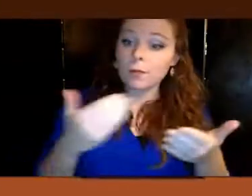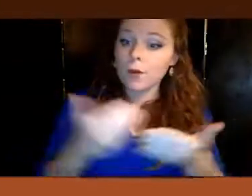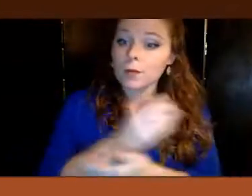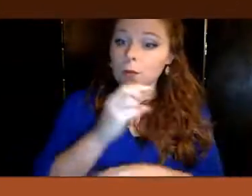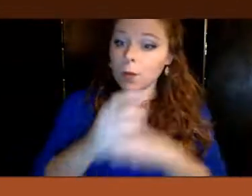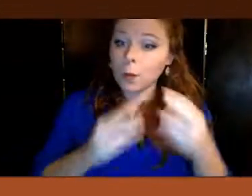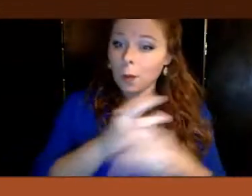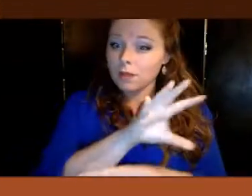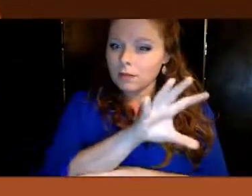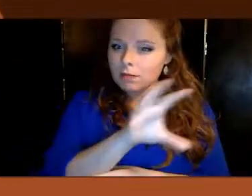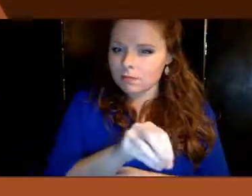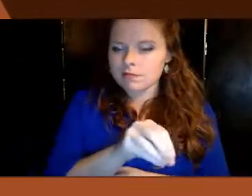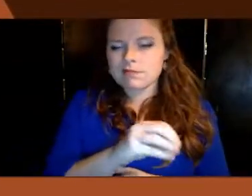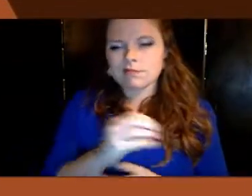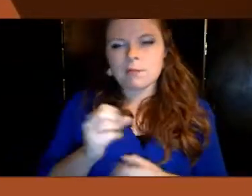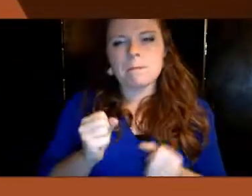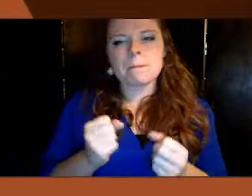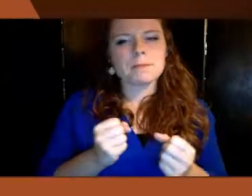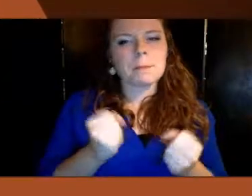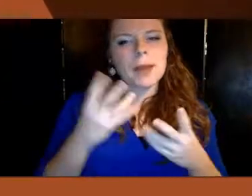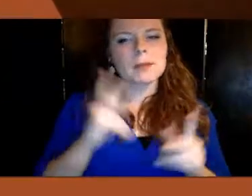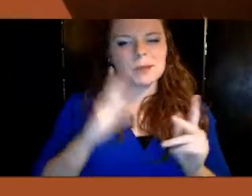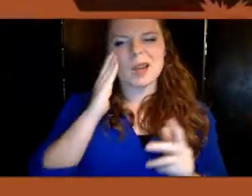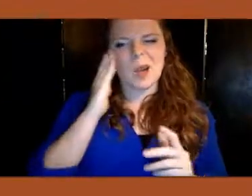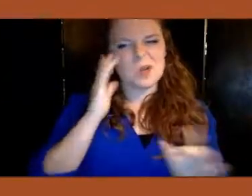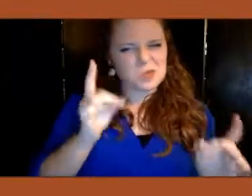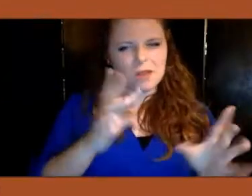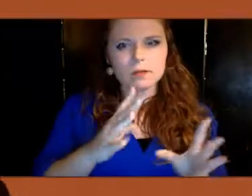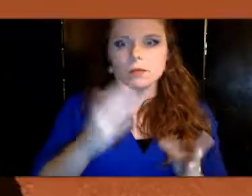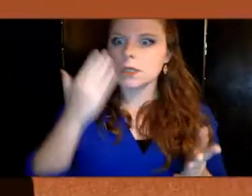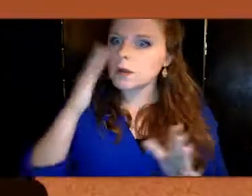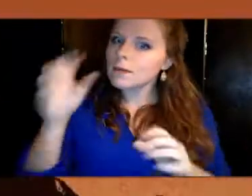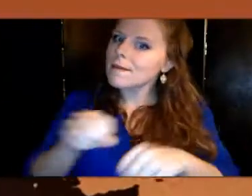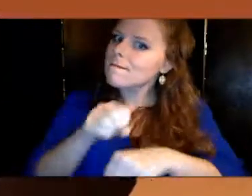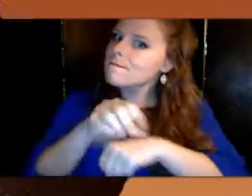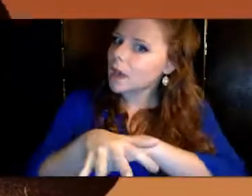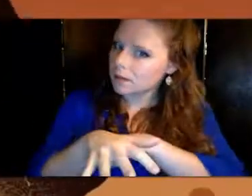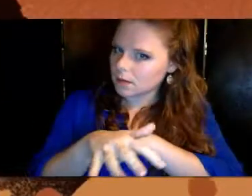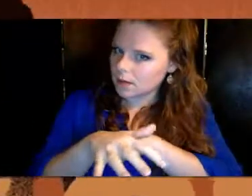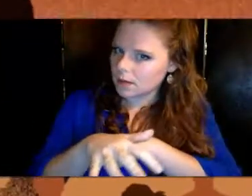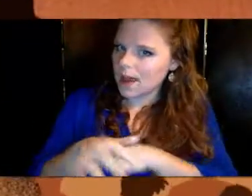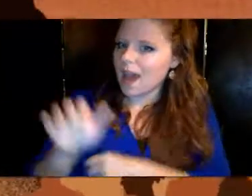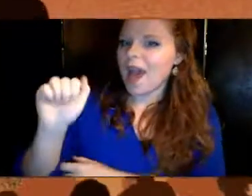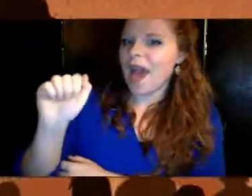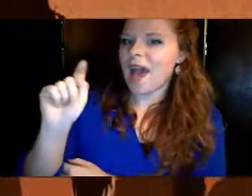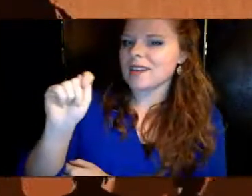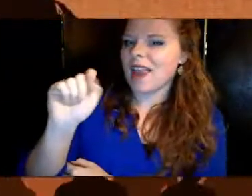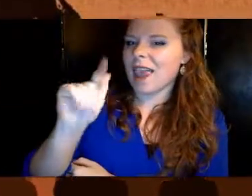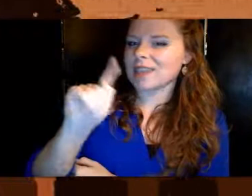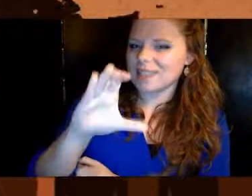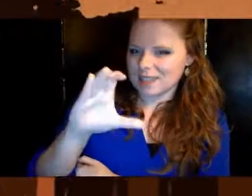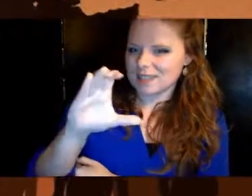today, is fairly well known. But what is not often discussed is the effect that the Atlantic slave trade had on Africa's